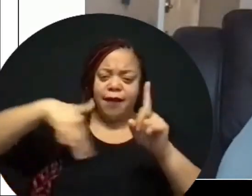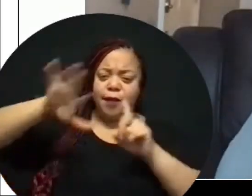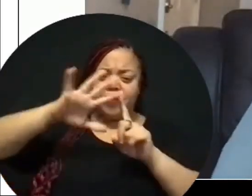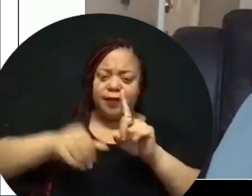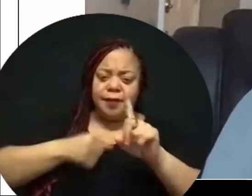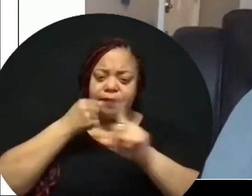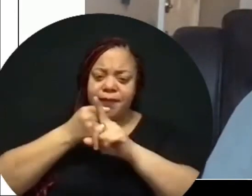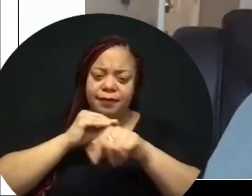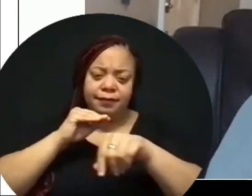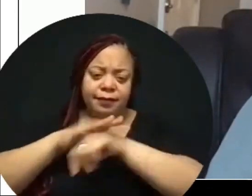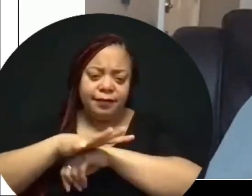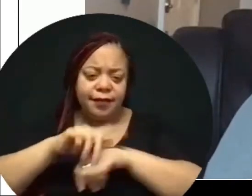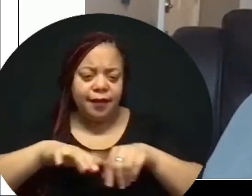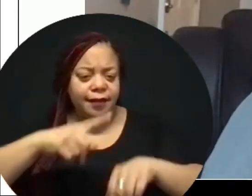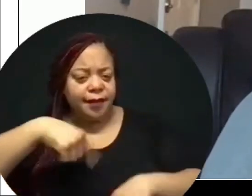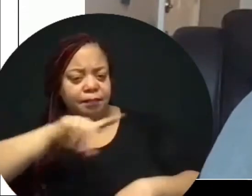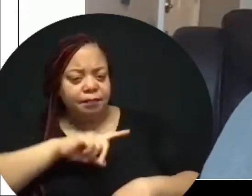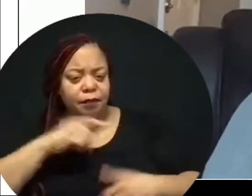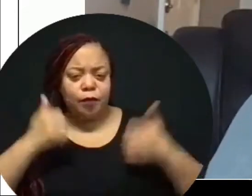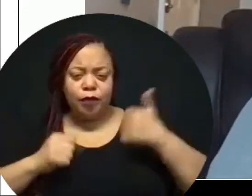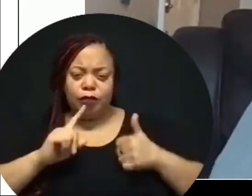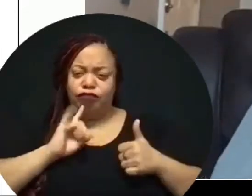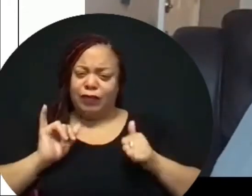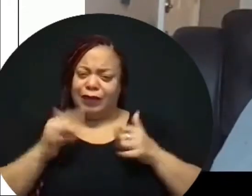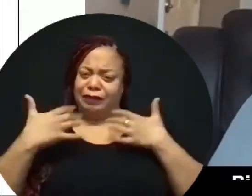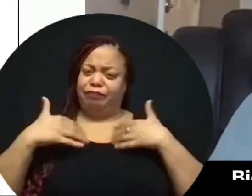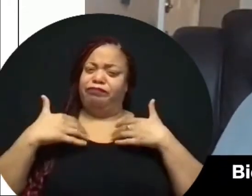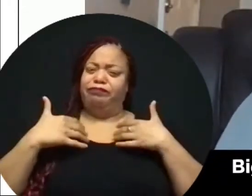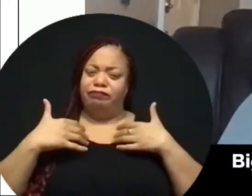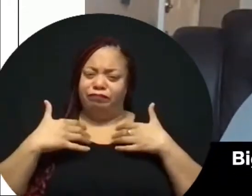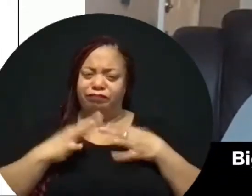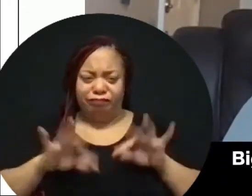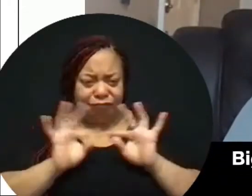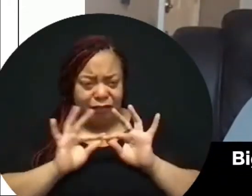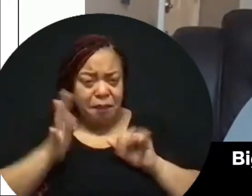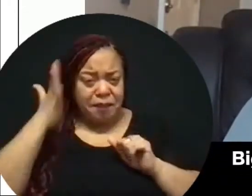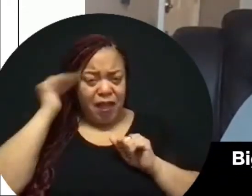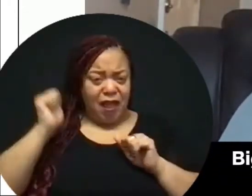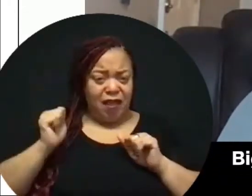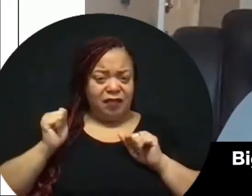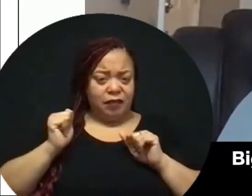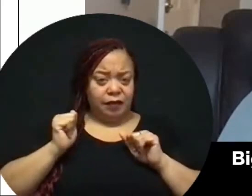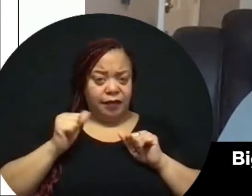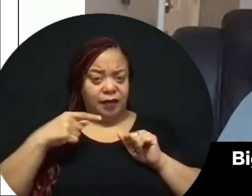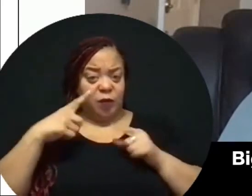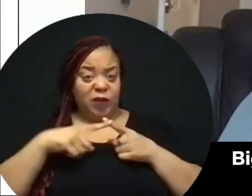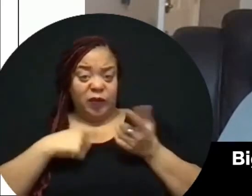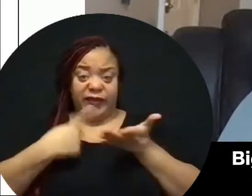War specifically, even going to slavery at that point,